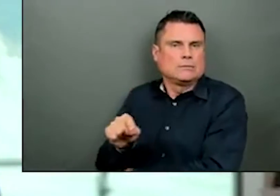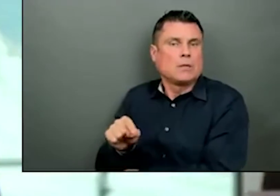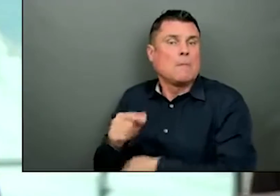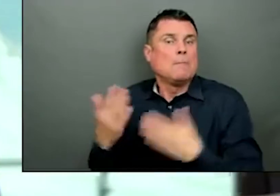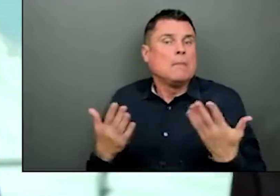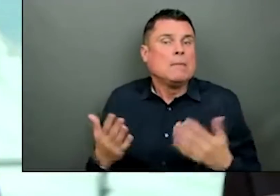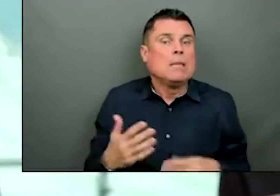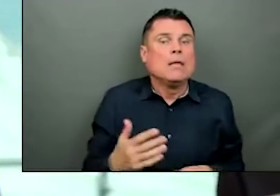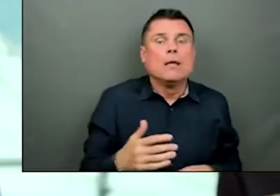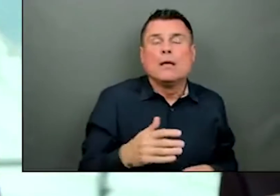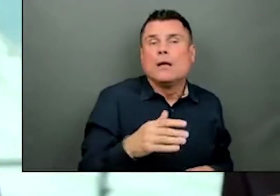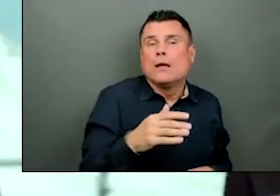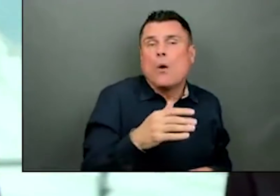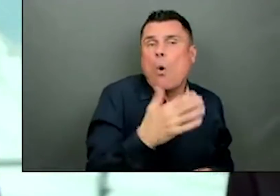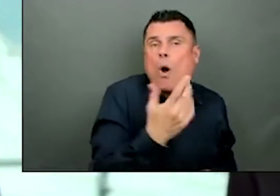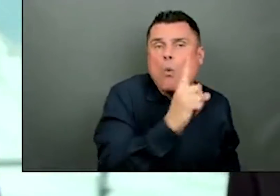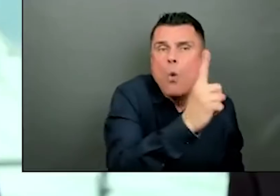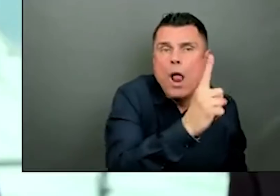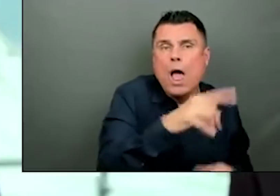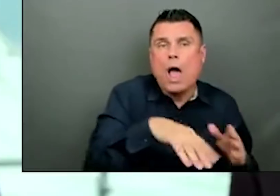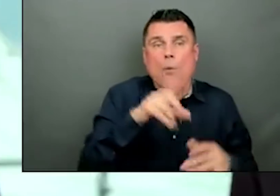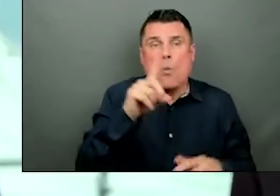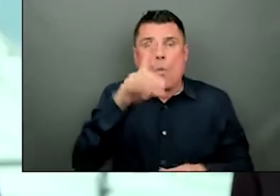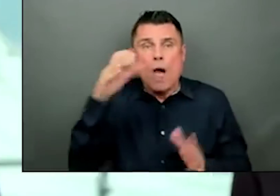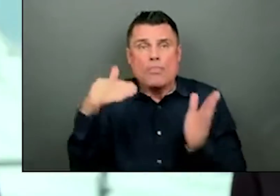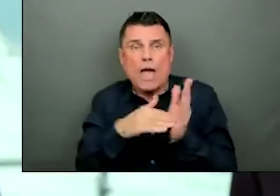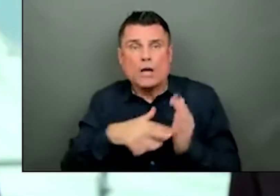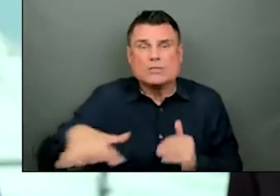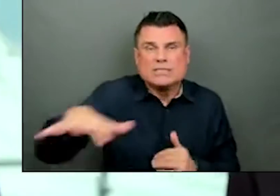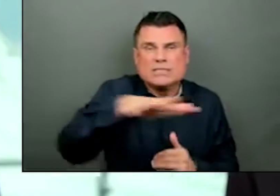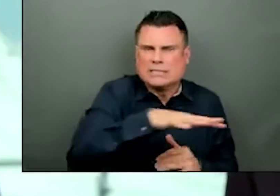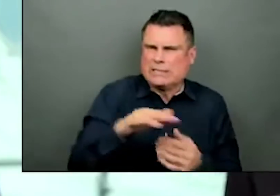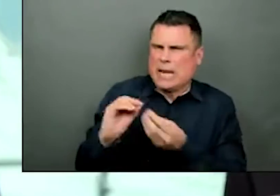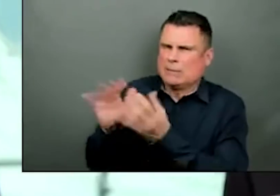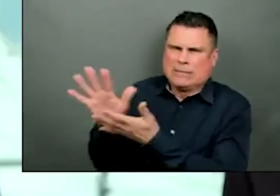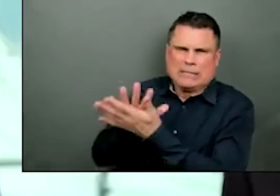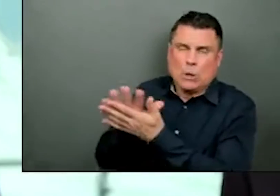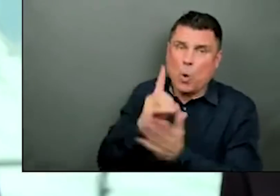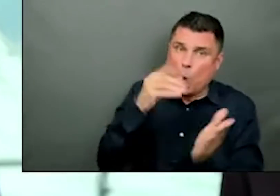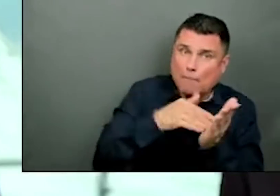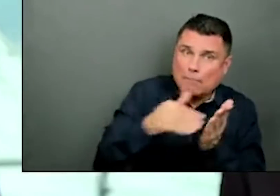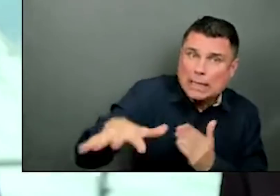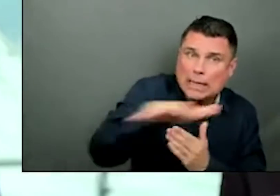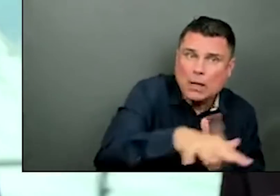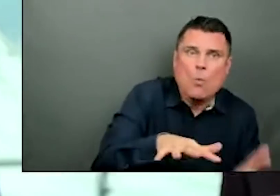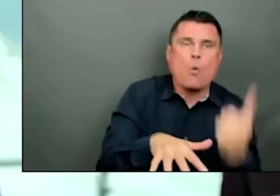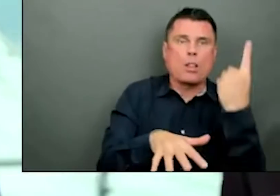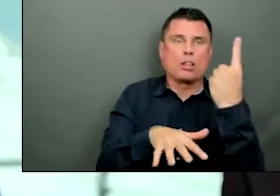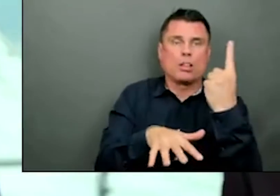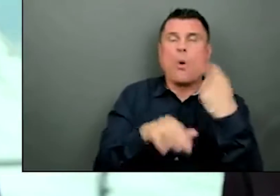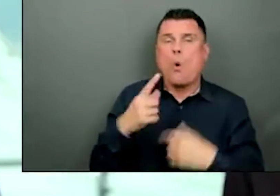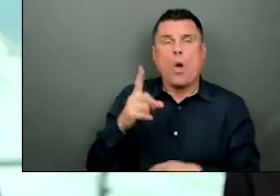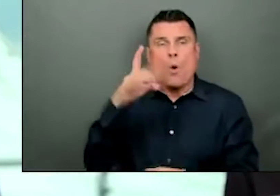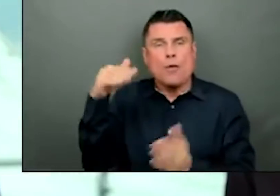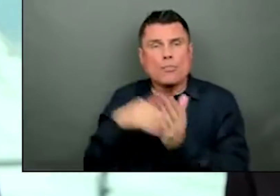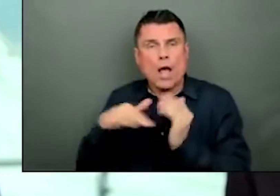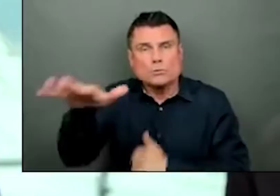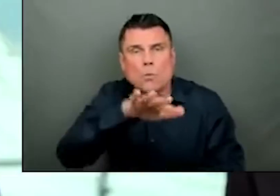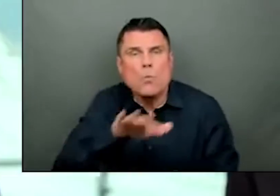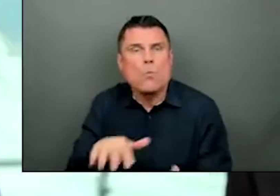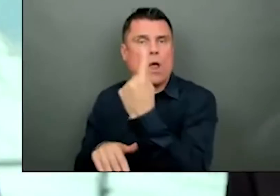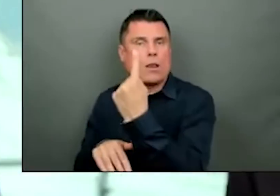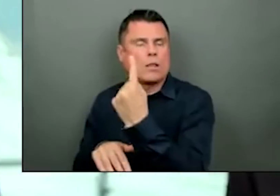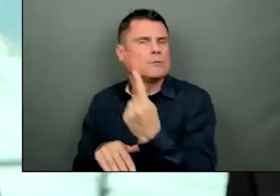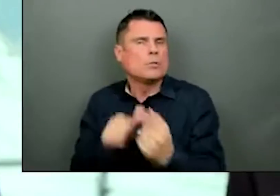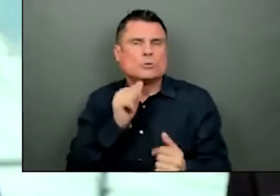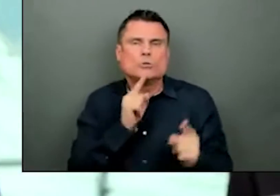detail and decided we needed to have more information to determine what the risks and benefits were of this vaccine here in